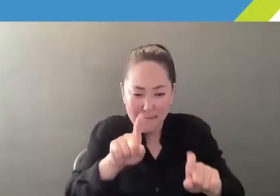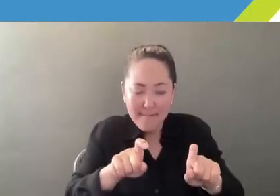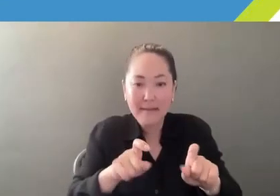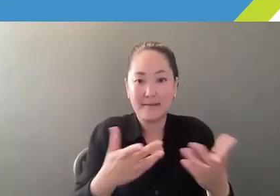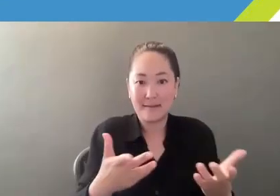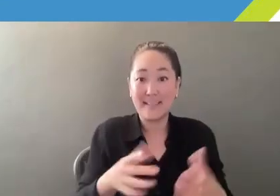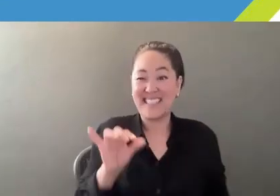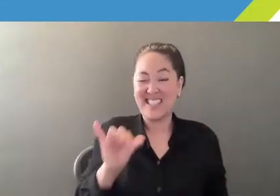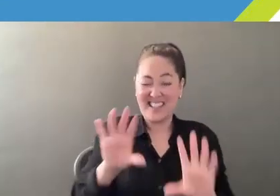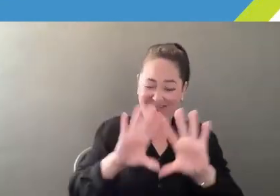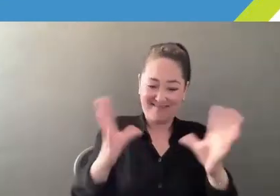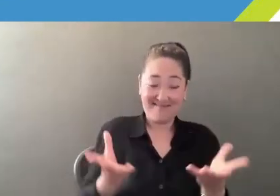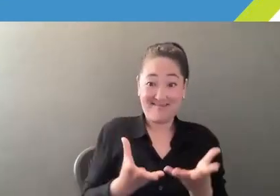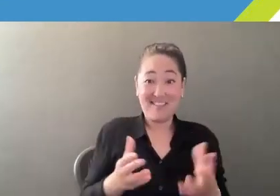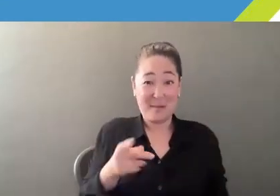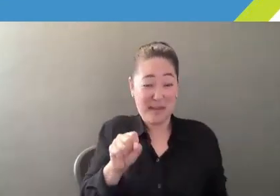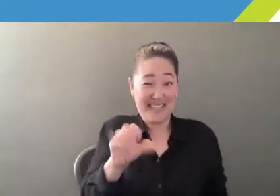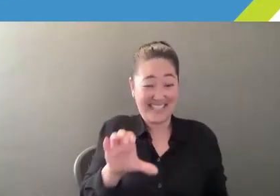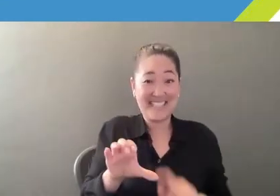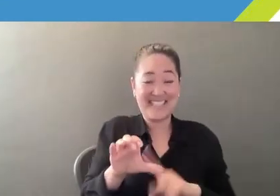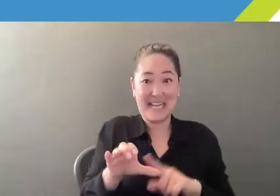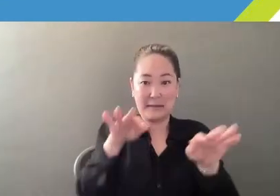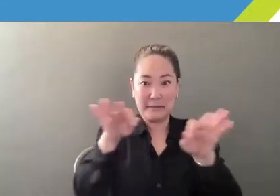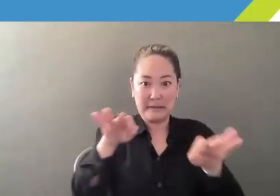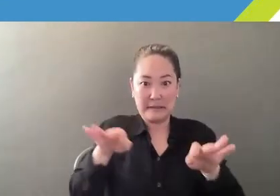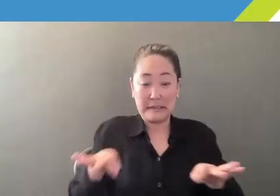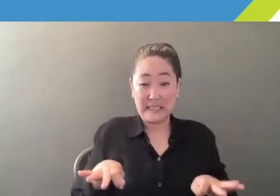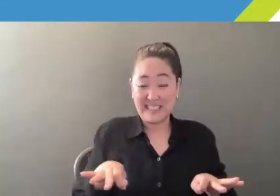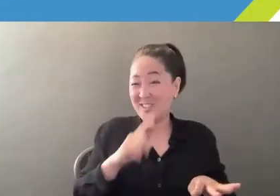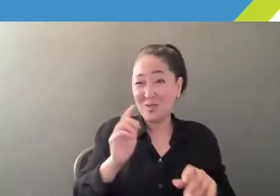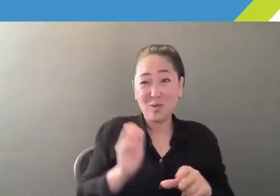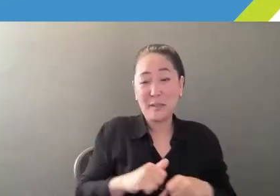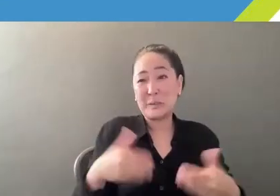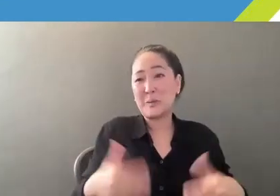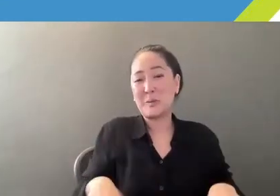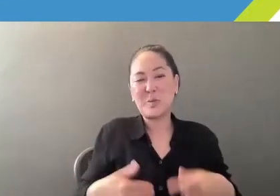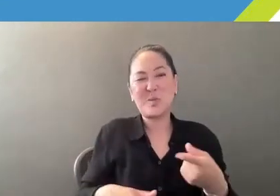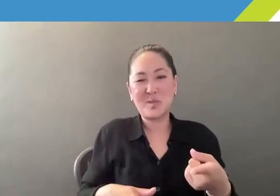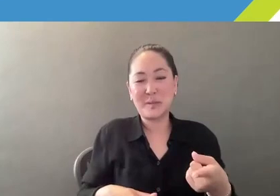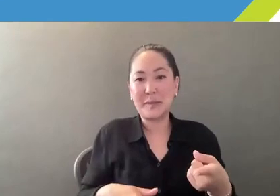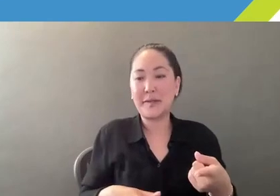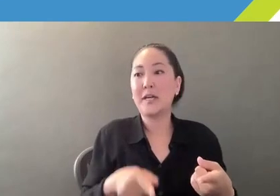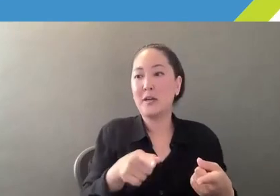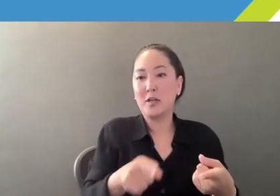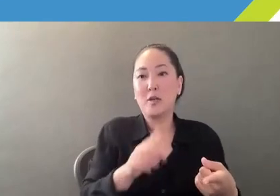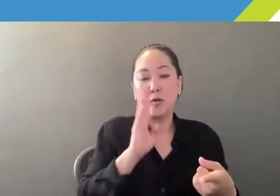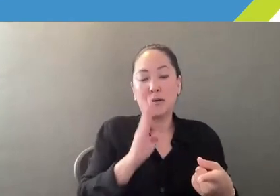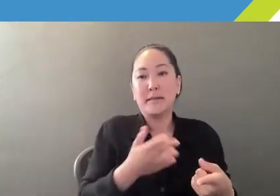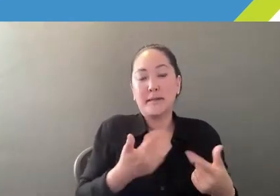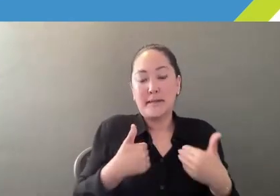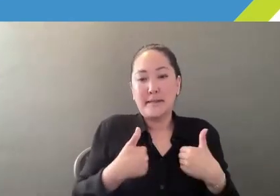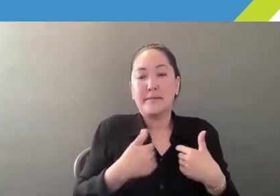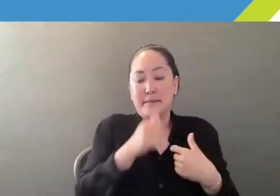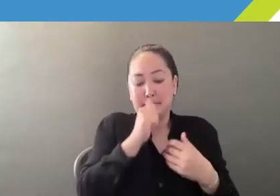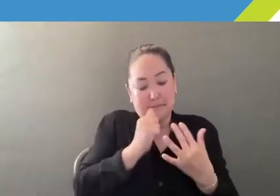PSC at a high level. It's a long journey for you. It's a journey that's got different peaks and troughs. You know, and